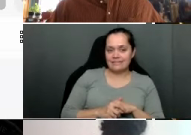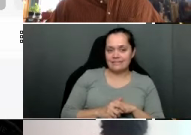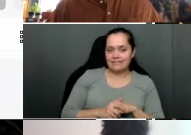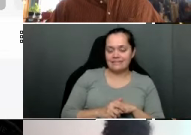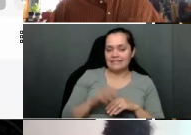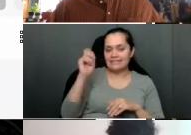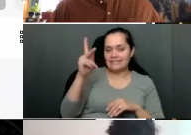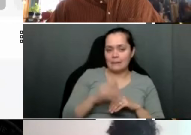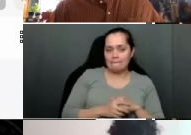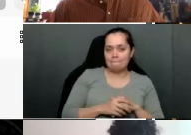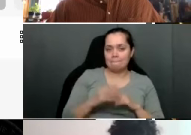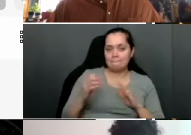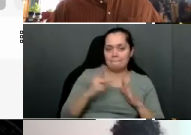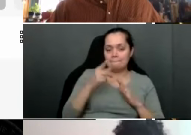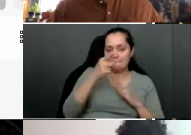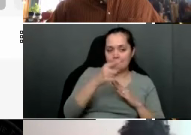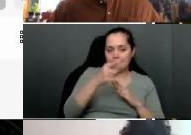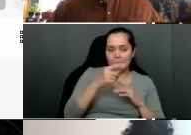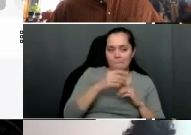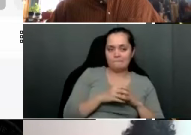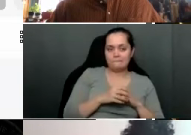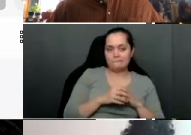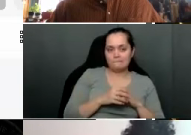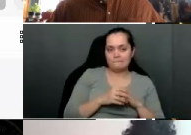All right, back here. Bing.